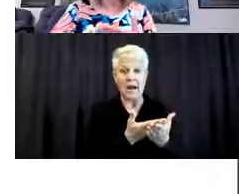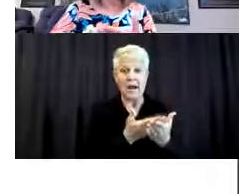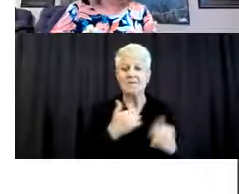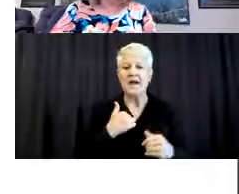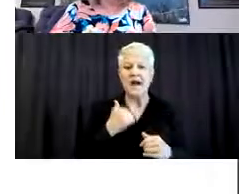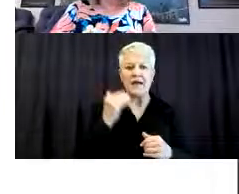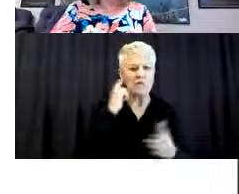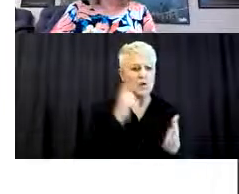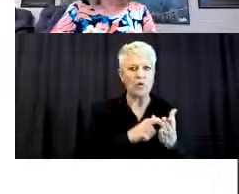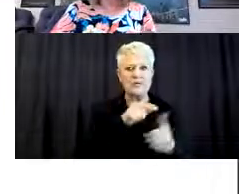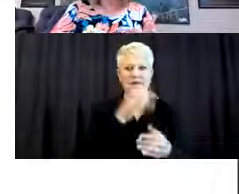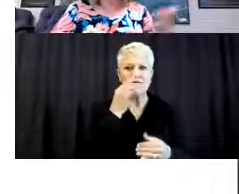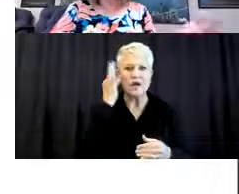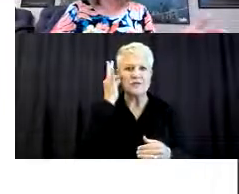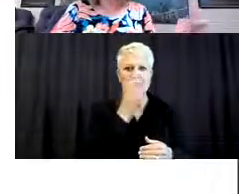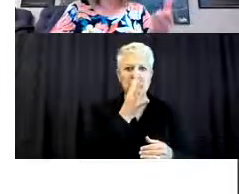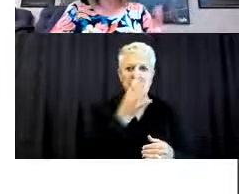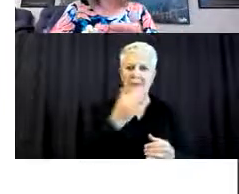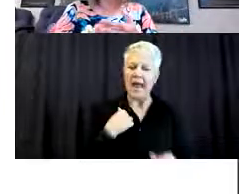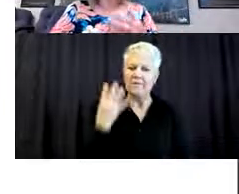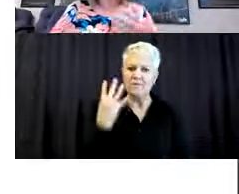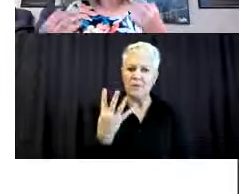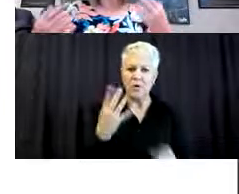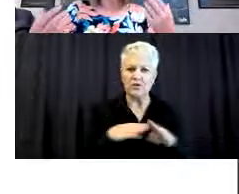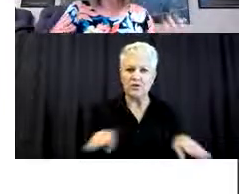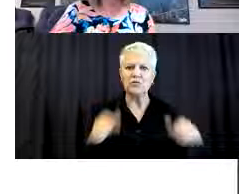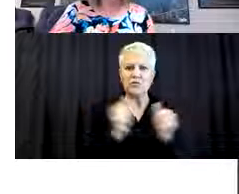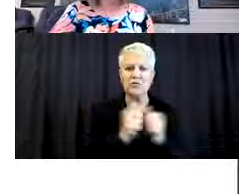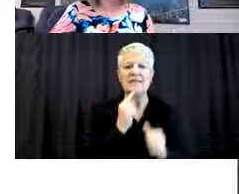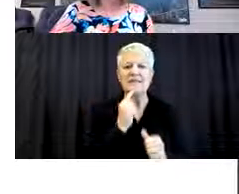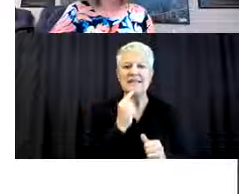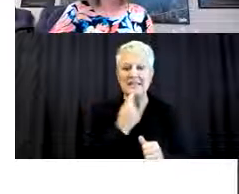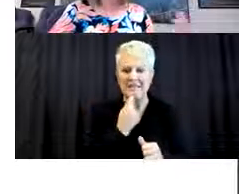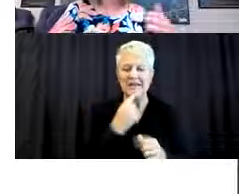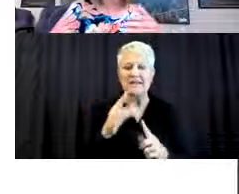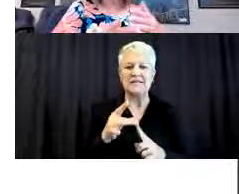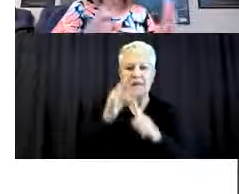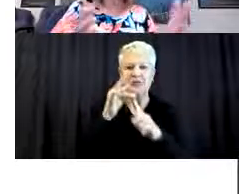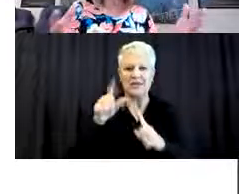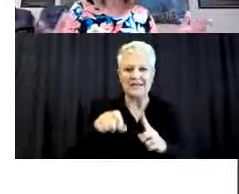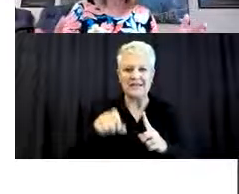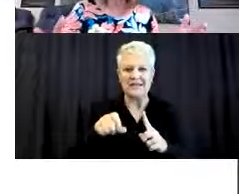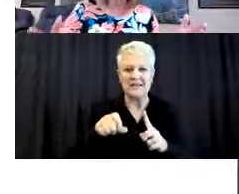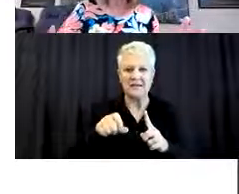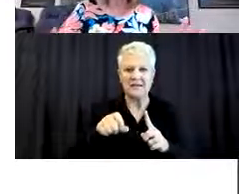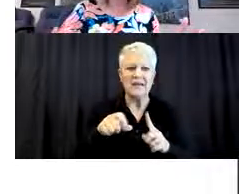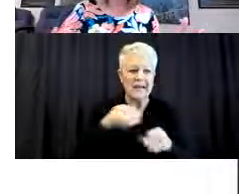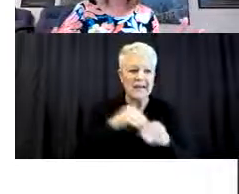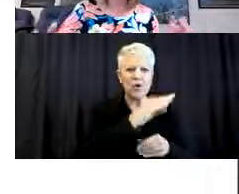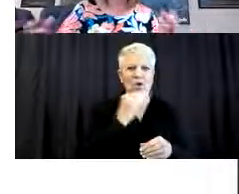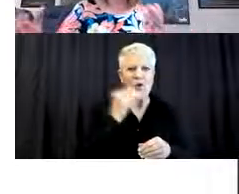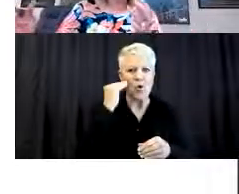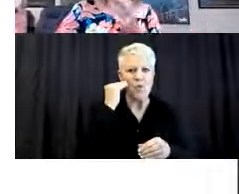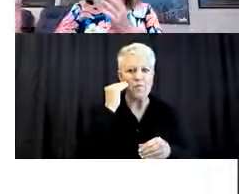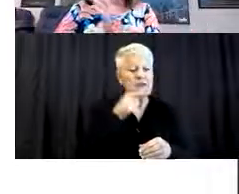that this foster mom actually had 4 children with significant special needs that were at her home that she was